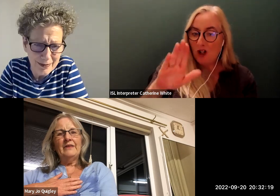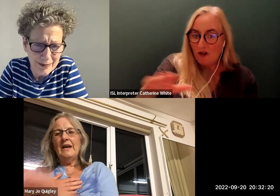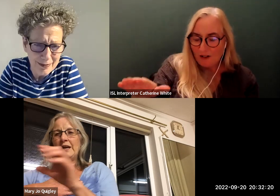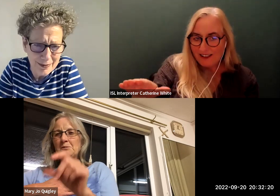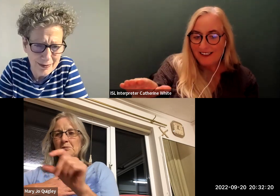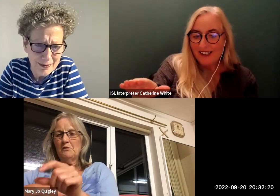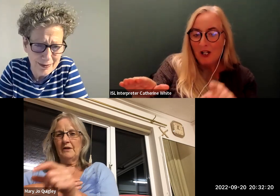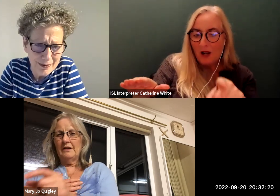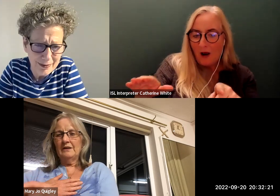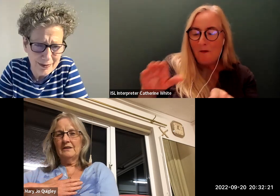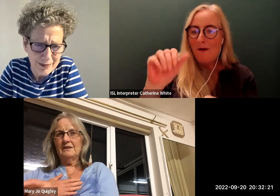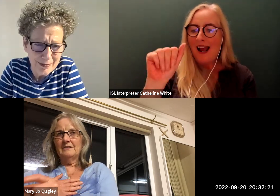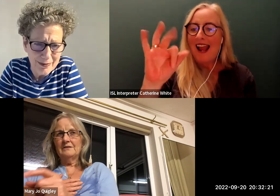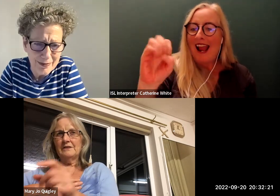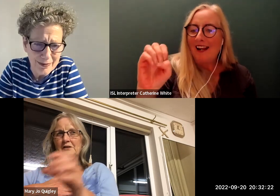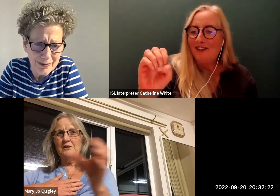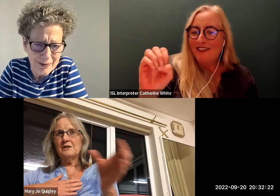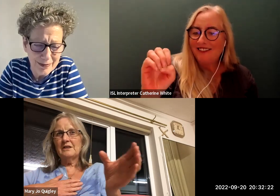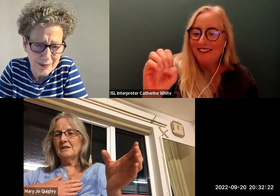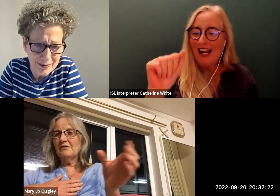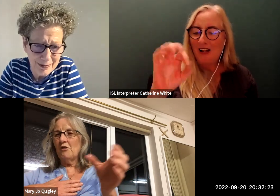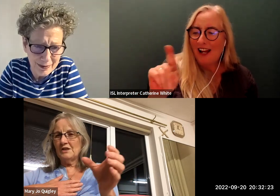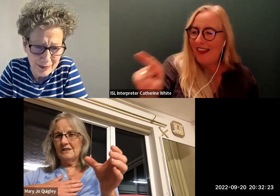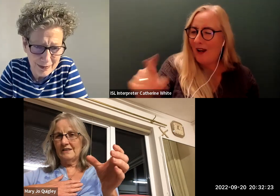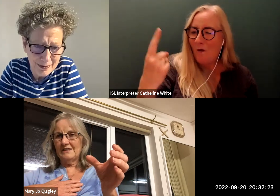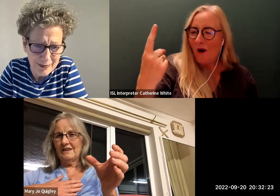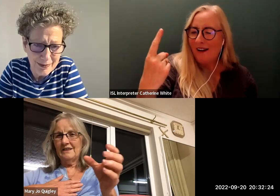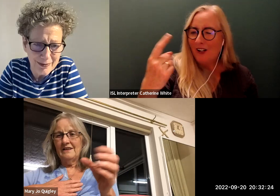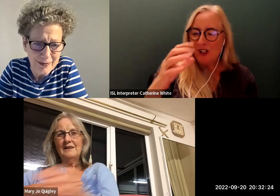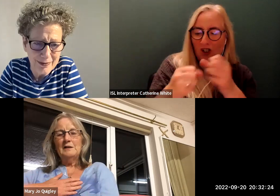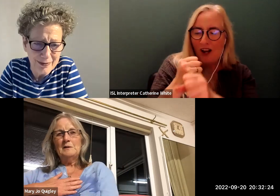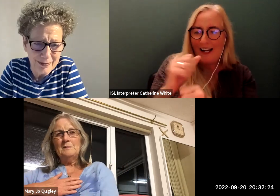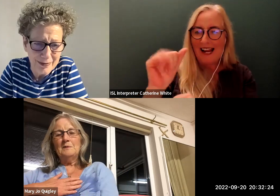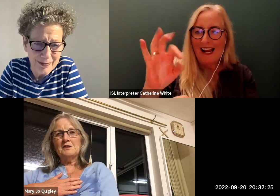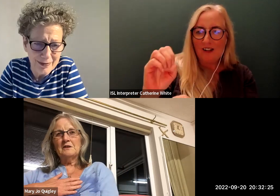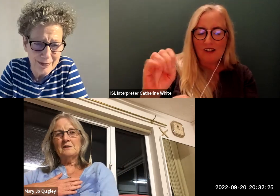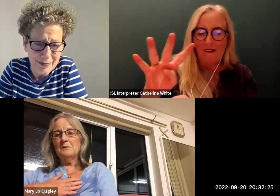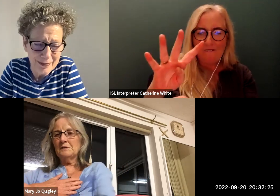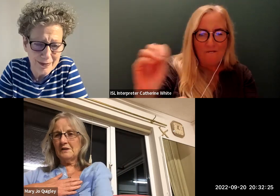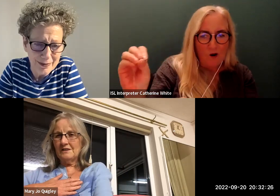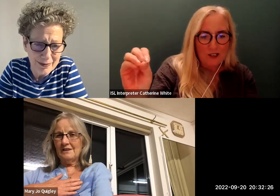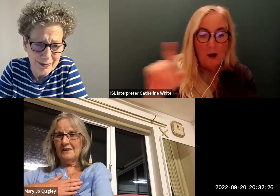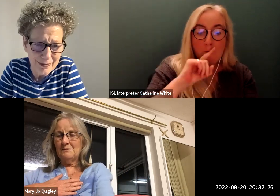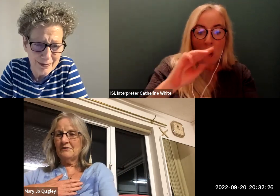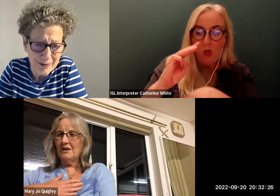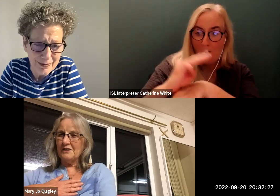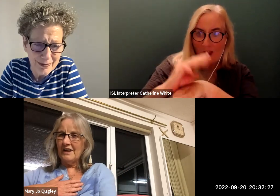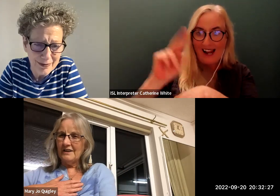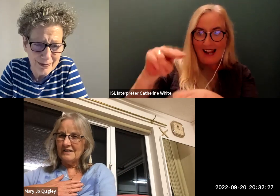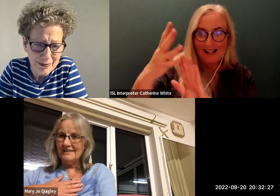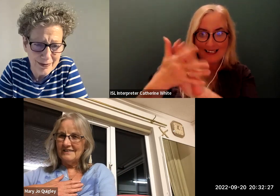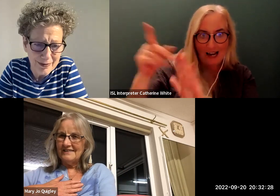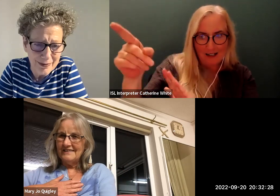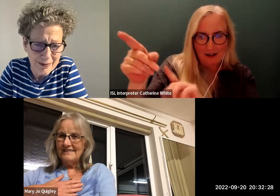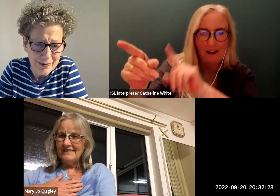again, the age profile, their son is in his 40s, let's say, but the mother can sign, but the father